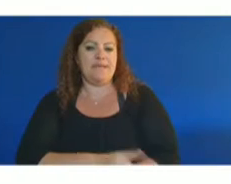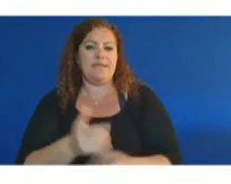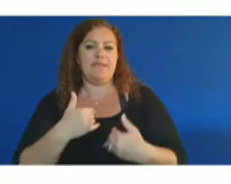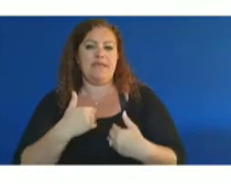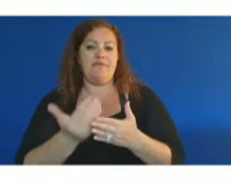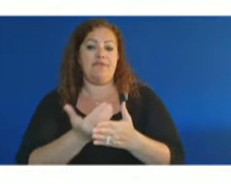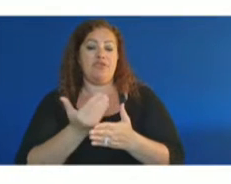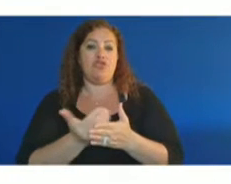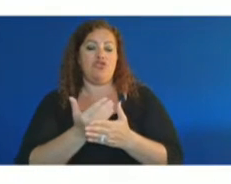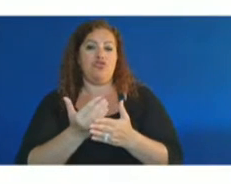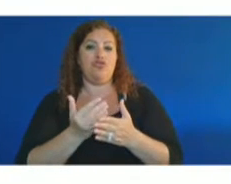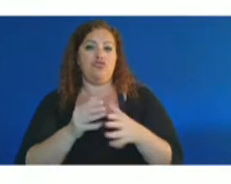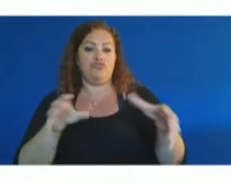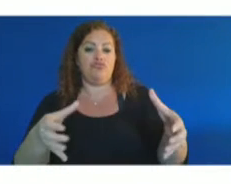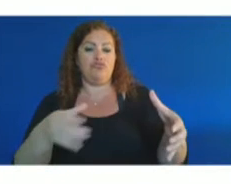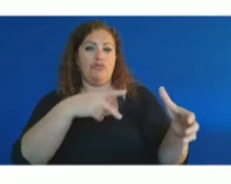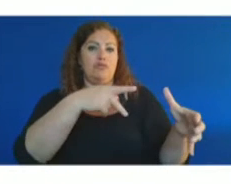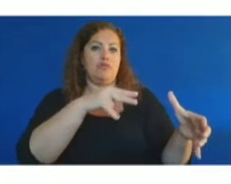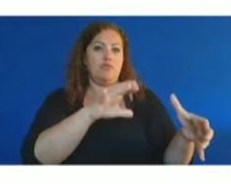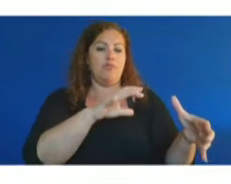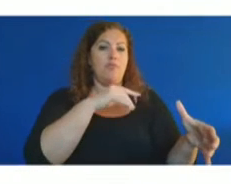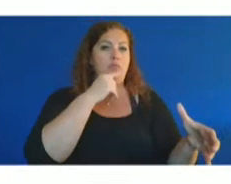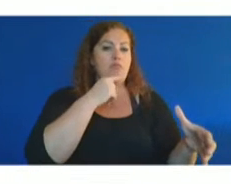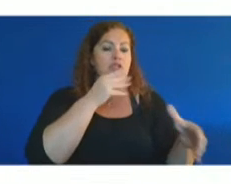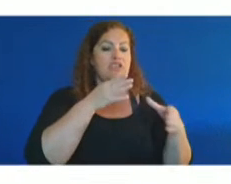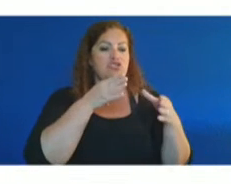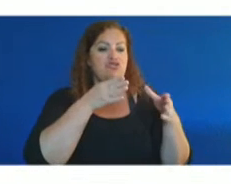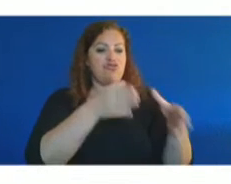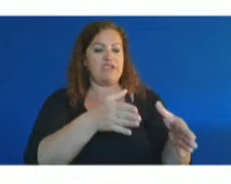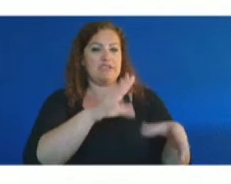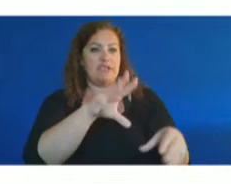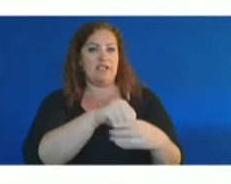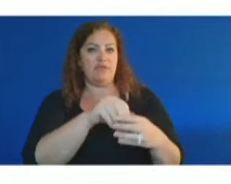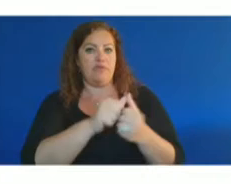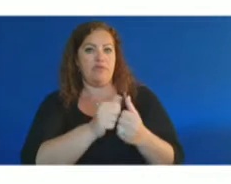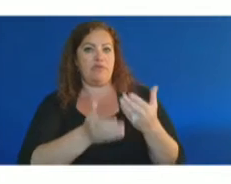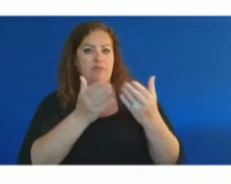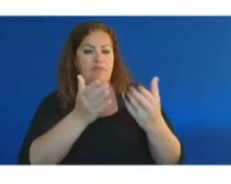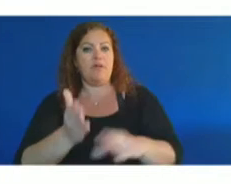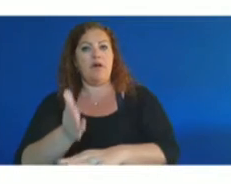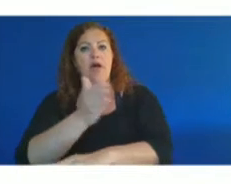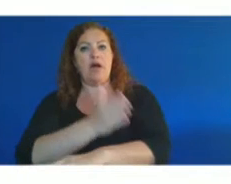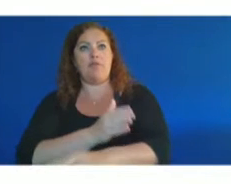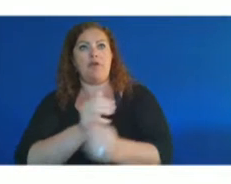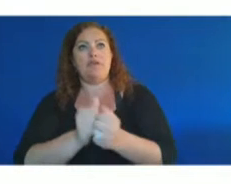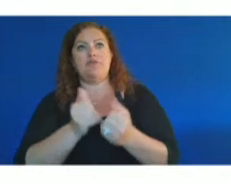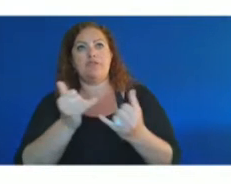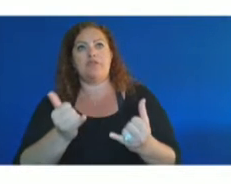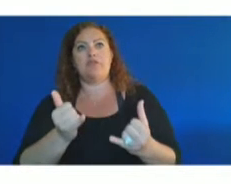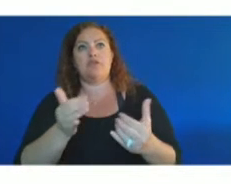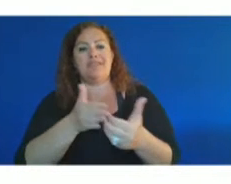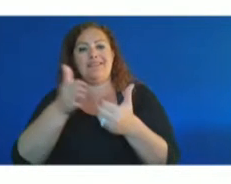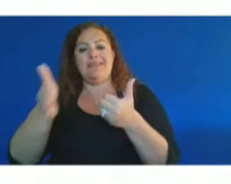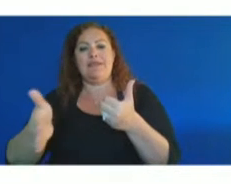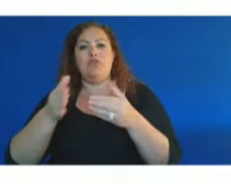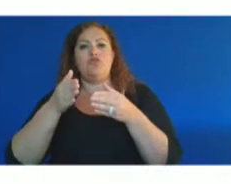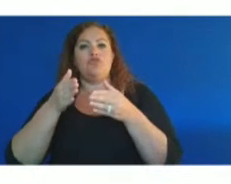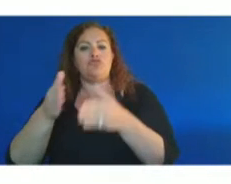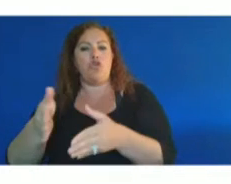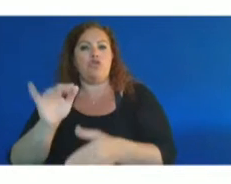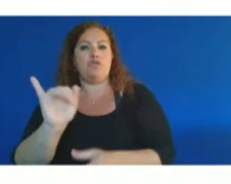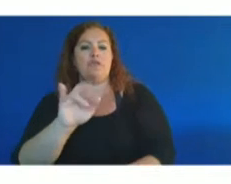of public streets included as part of the petition uh upgrades to existing uh ad roads such as Revolution